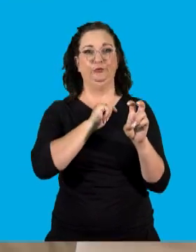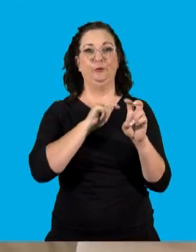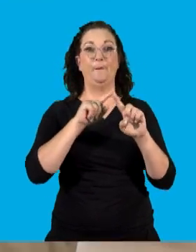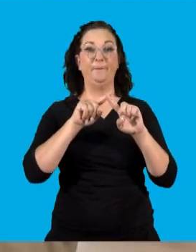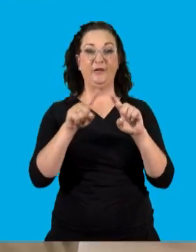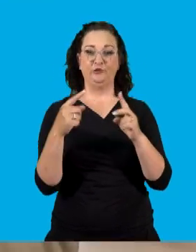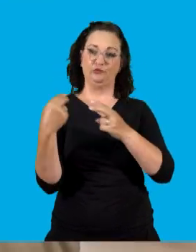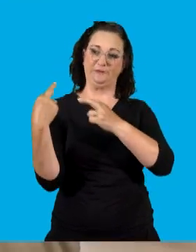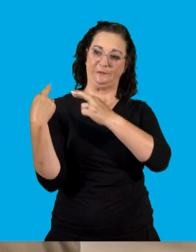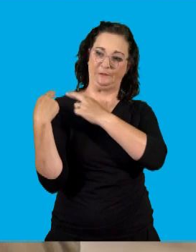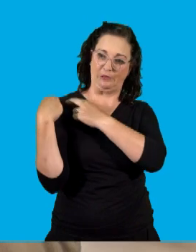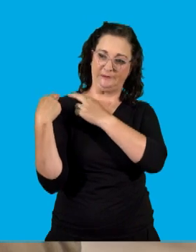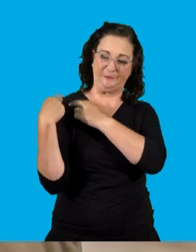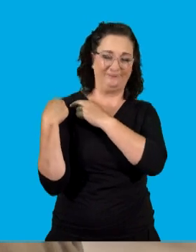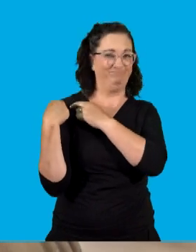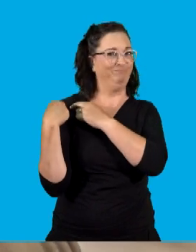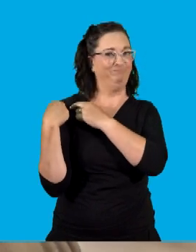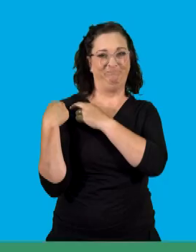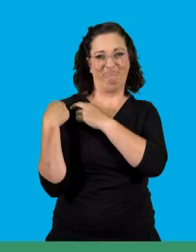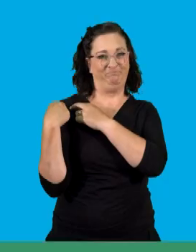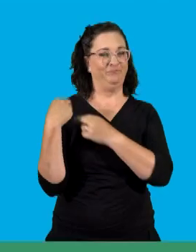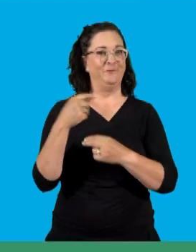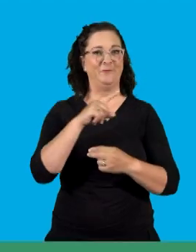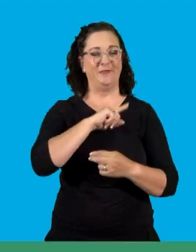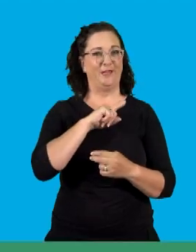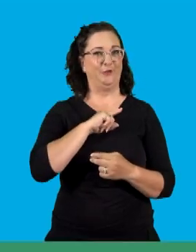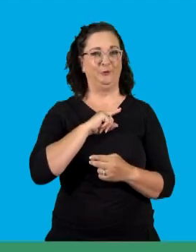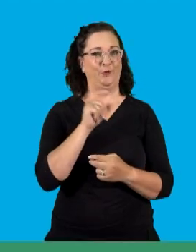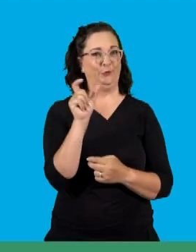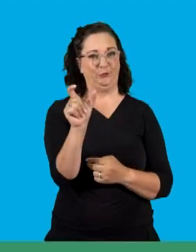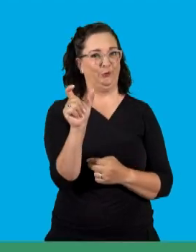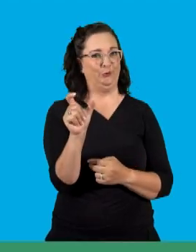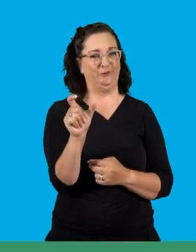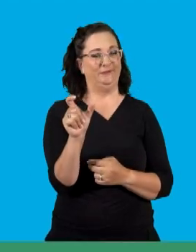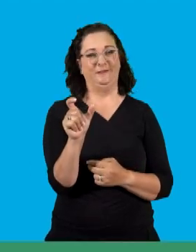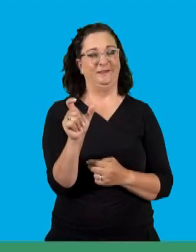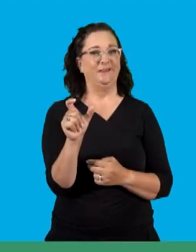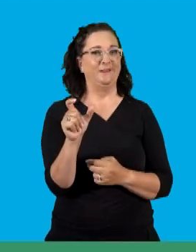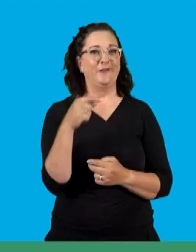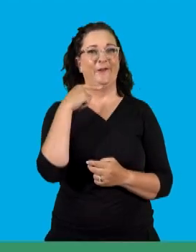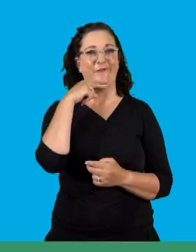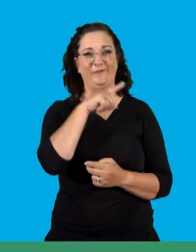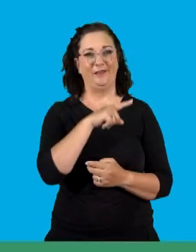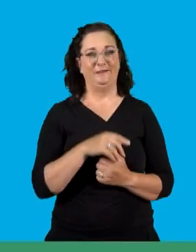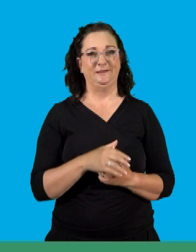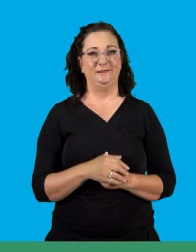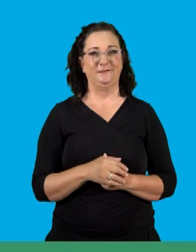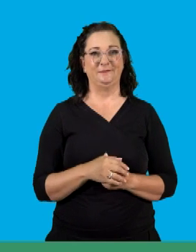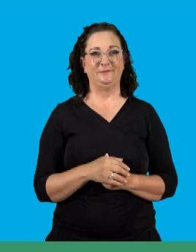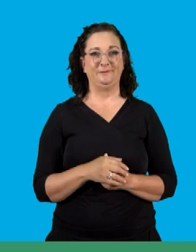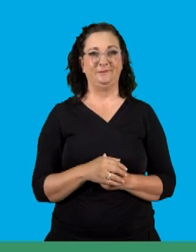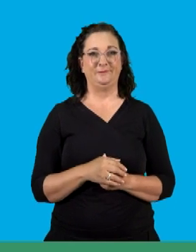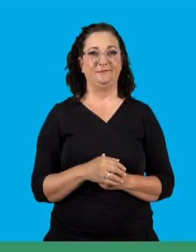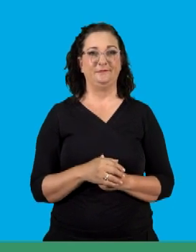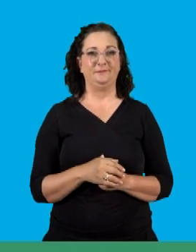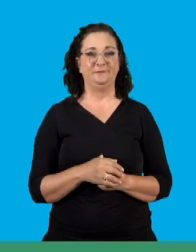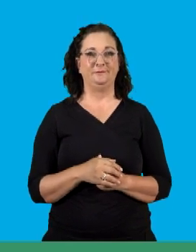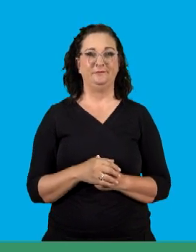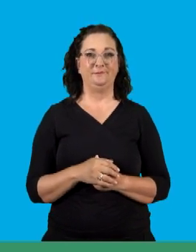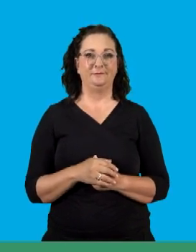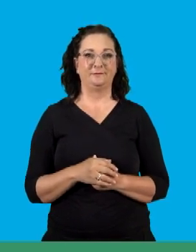this instance, because it said social responsibilities, so social responsibilities make the sentence to